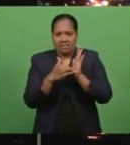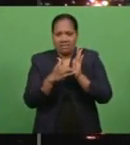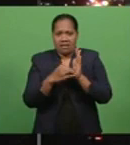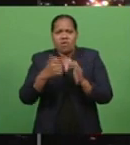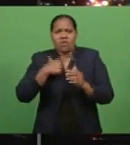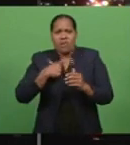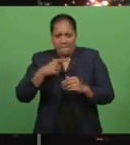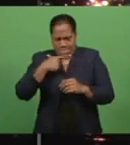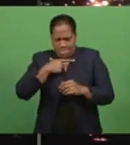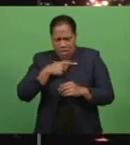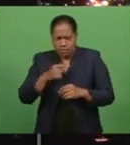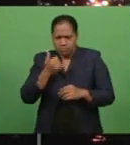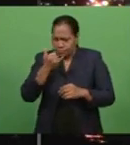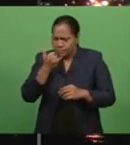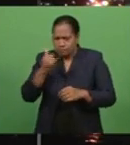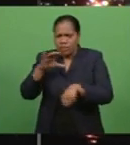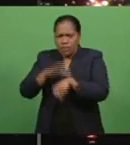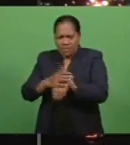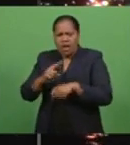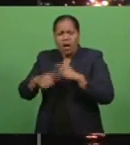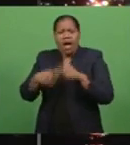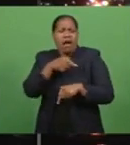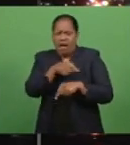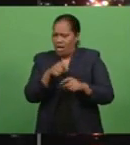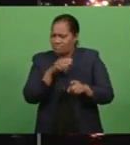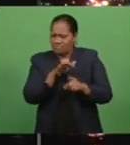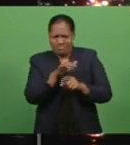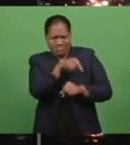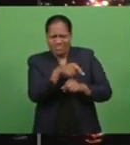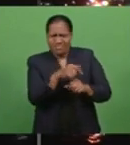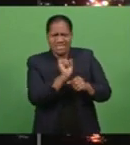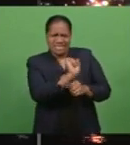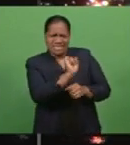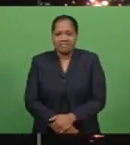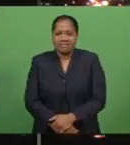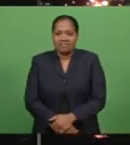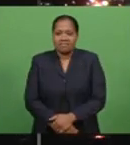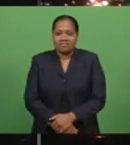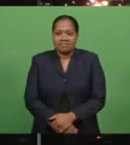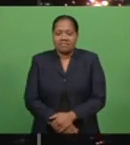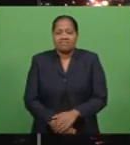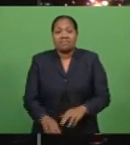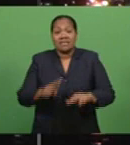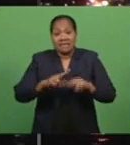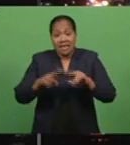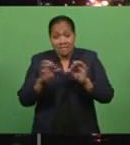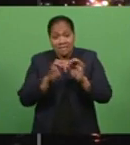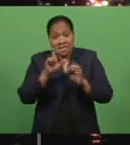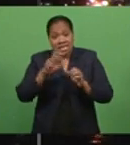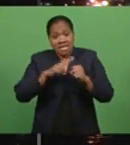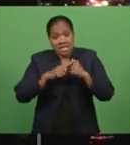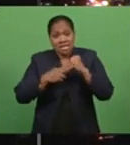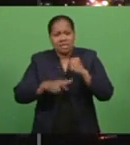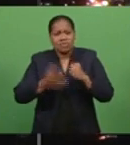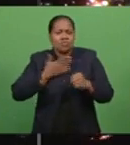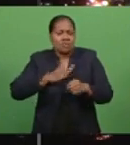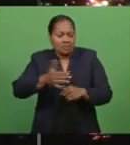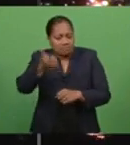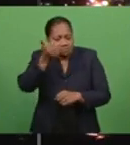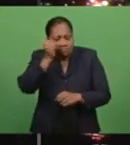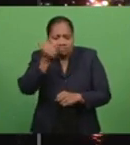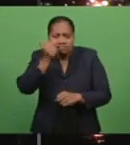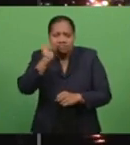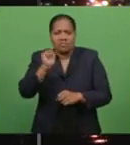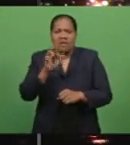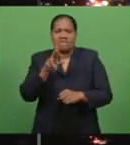to police about his actions, which included trying to damage property. FBC News would like to apologise for footage